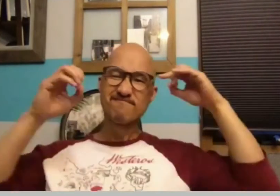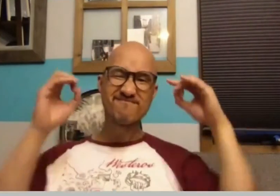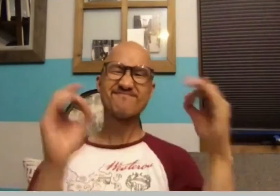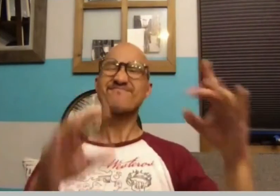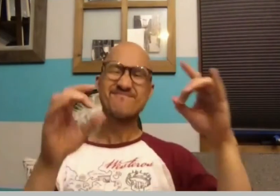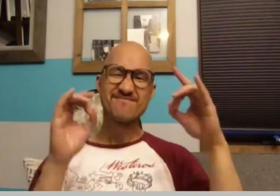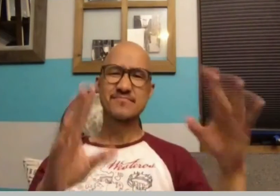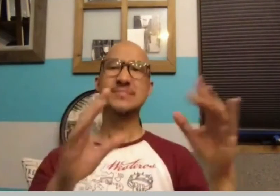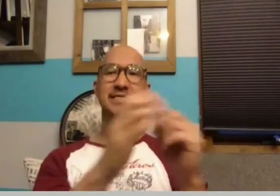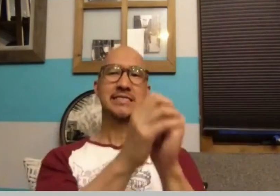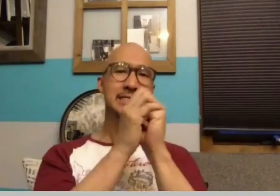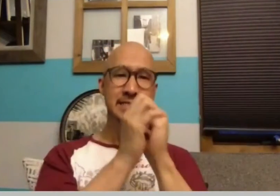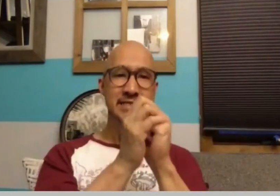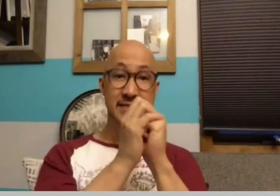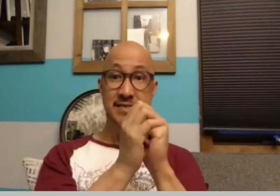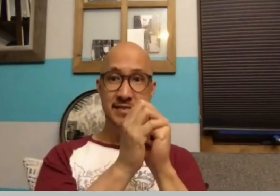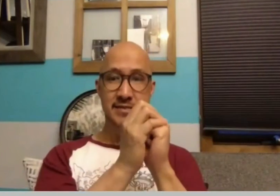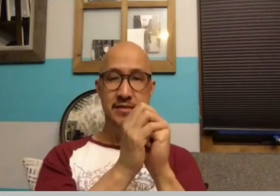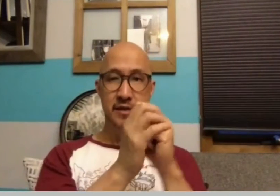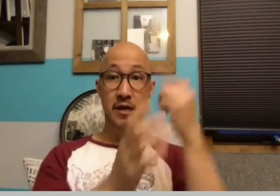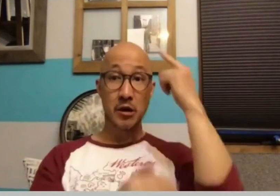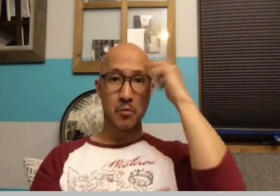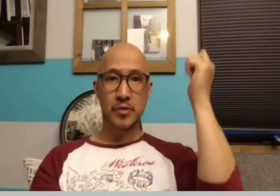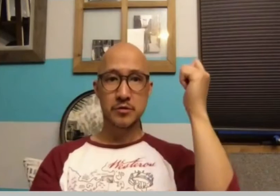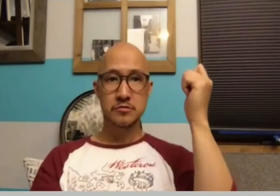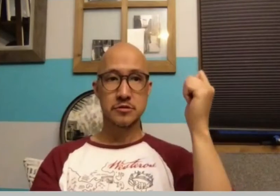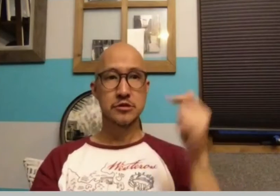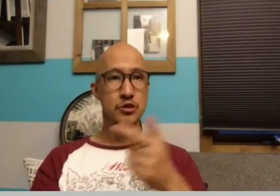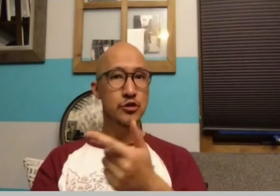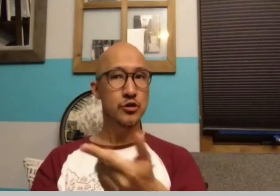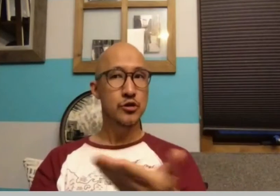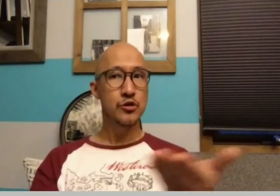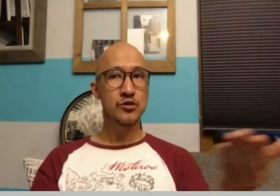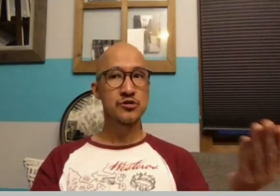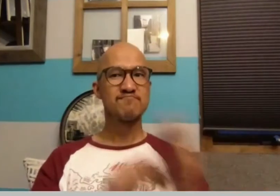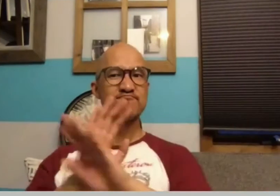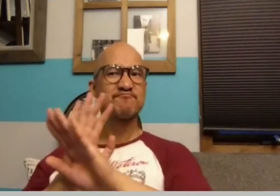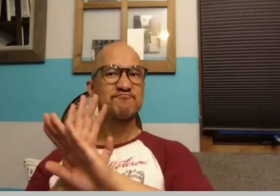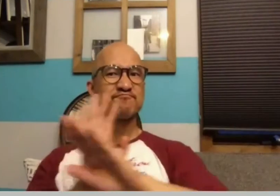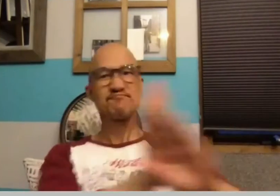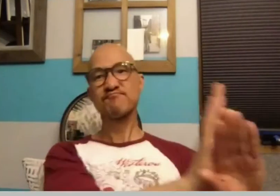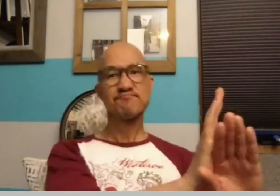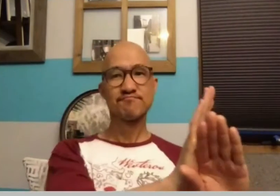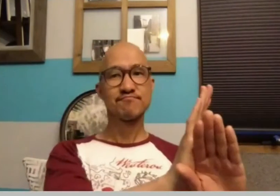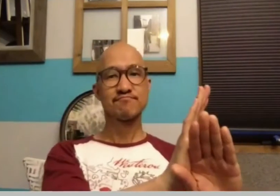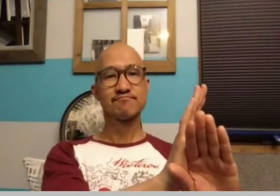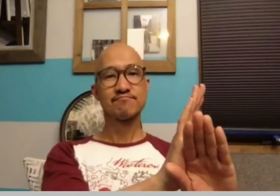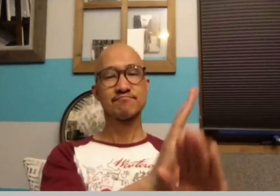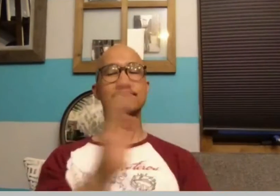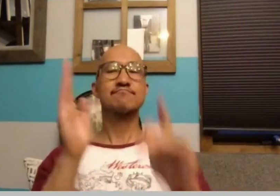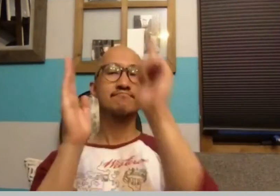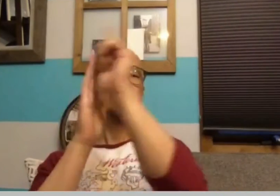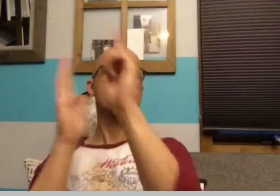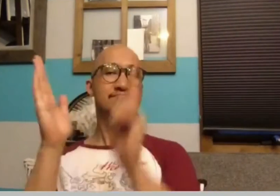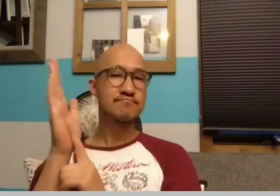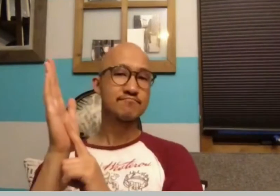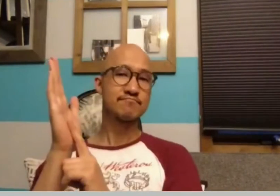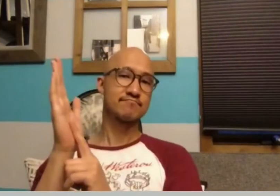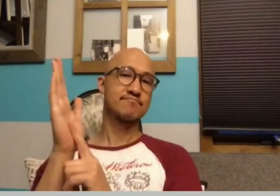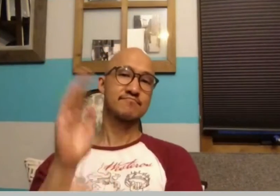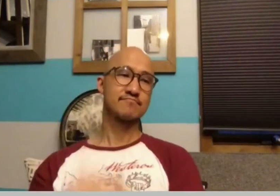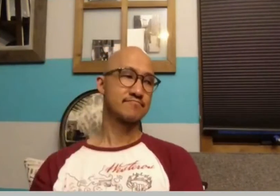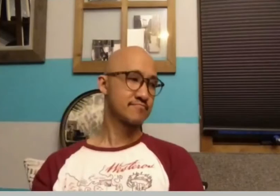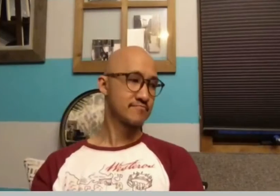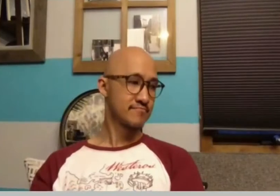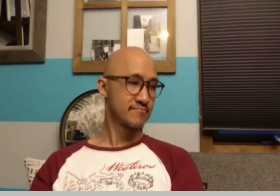their offerings because they completely disregarded those passages that we just read a couple months ago in Leviticus and Deuteronomy that